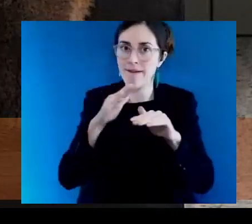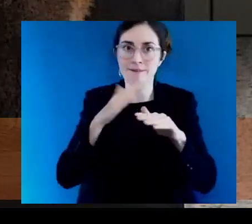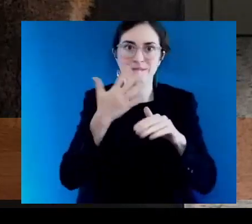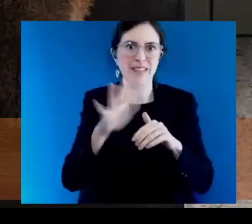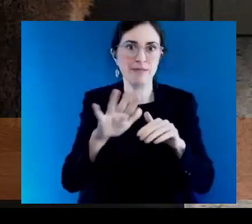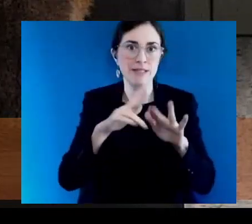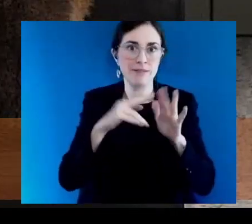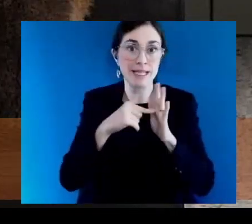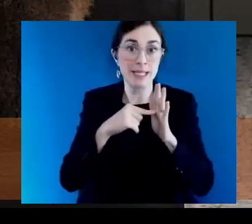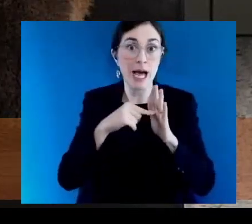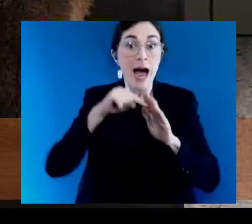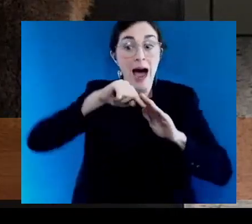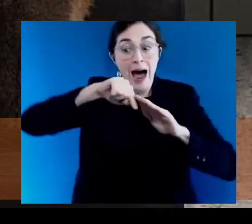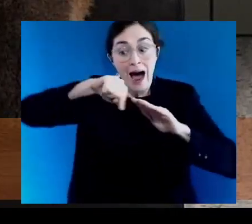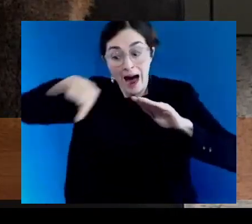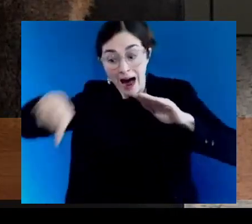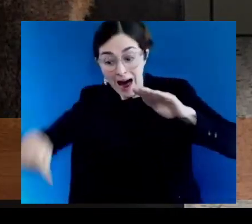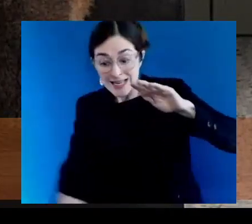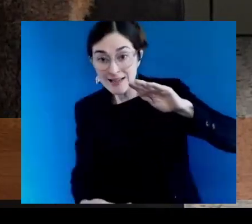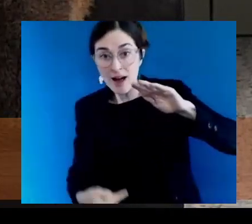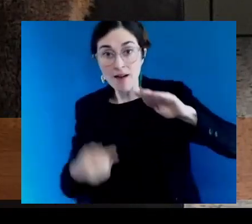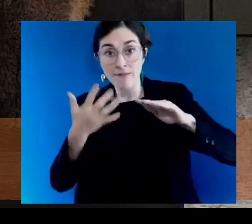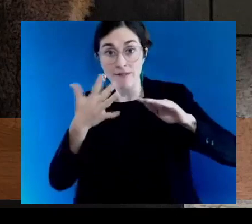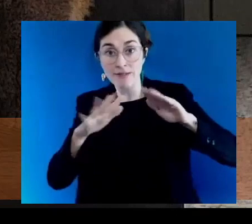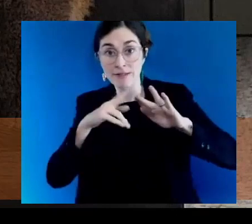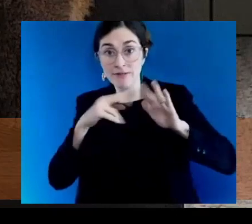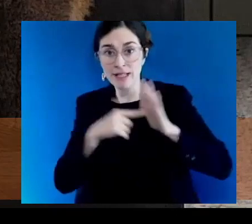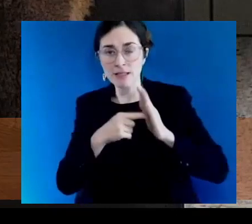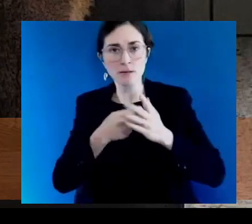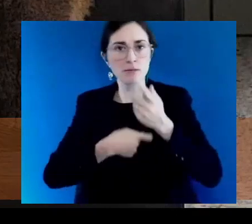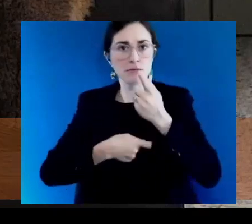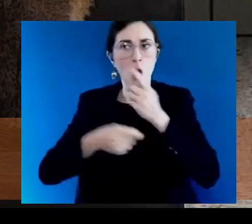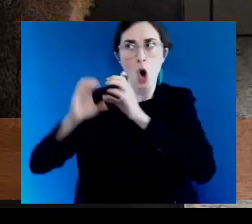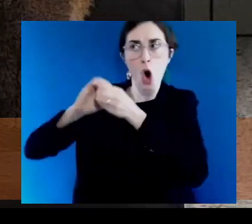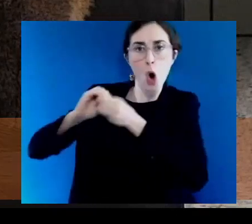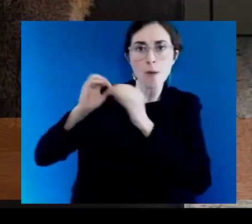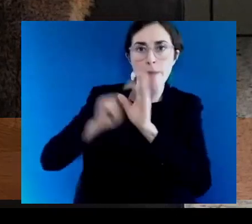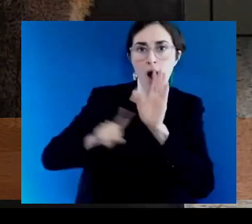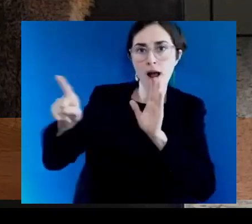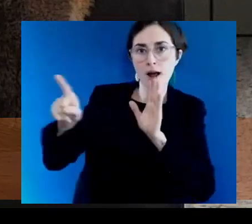roughly. So coming today to the state of Victoria's